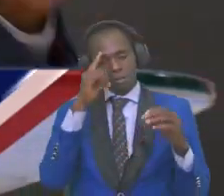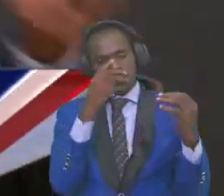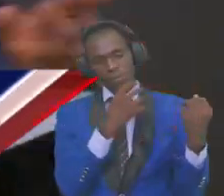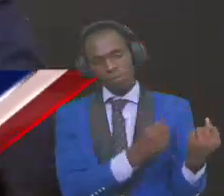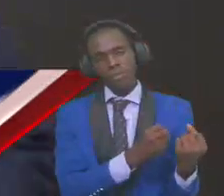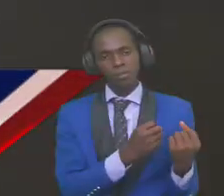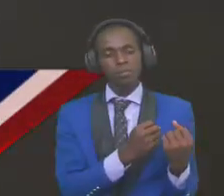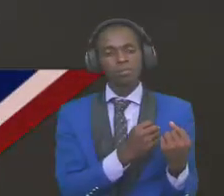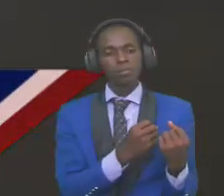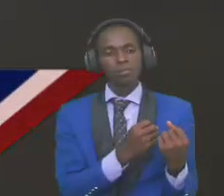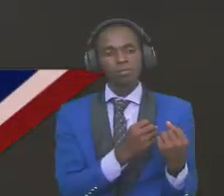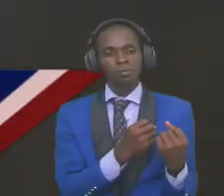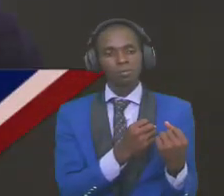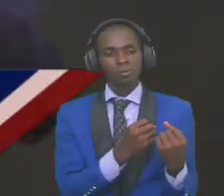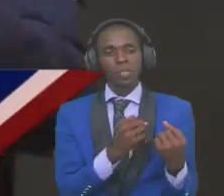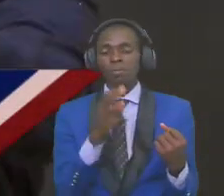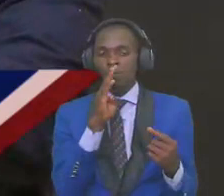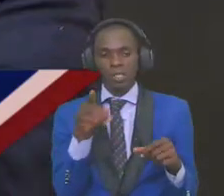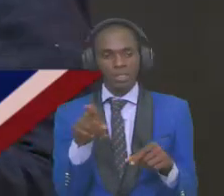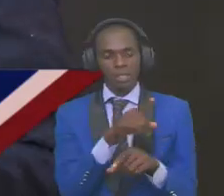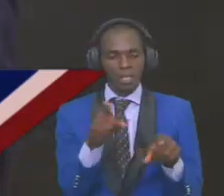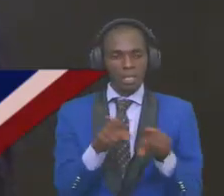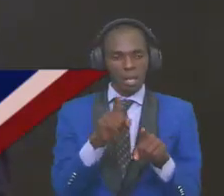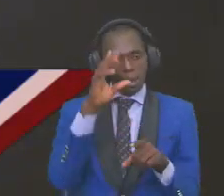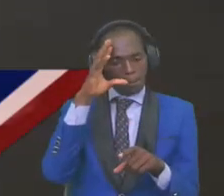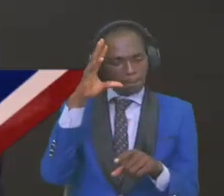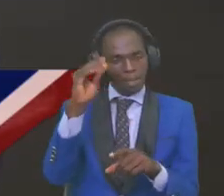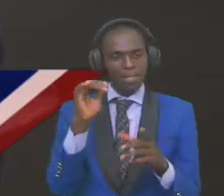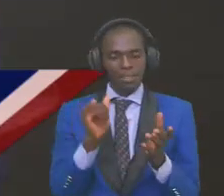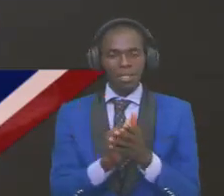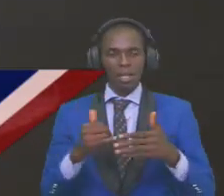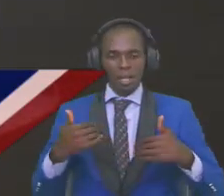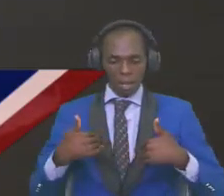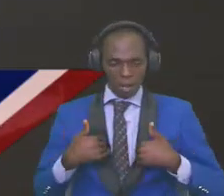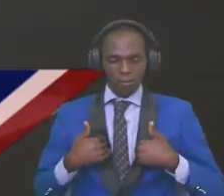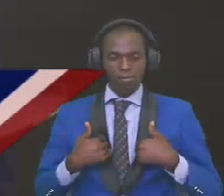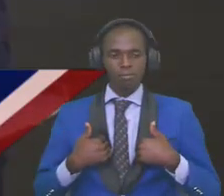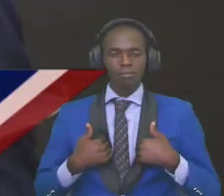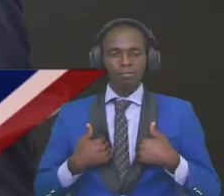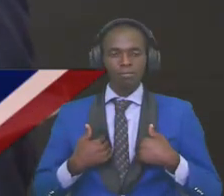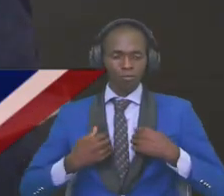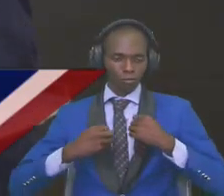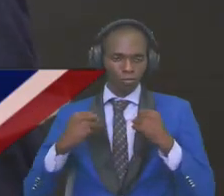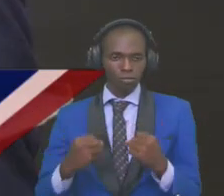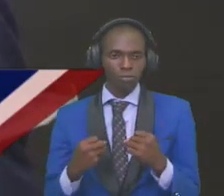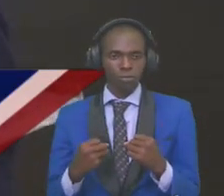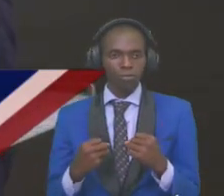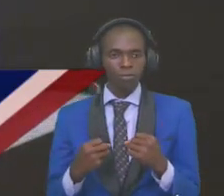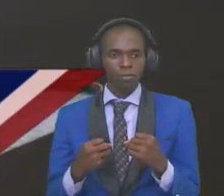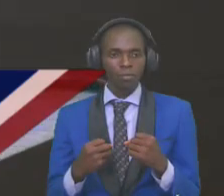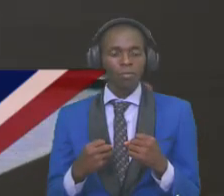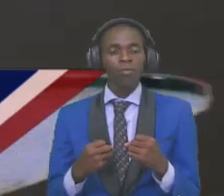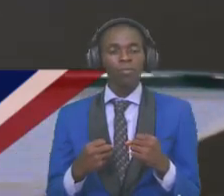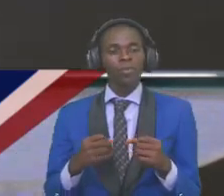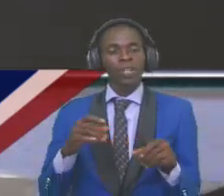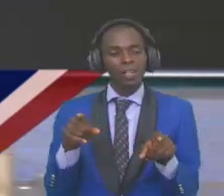like men. Like men that have backbone. Quit you like